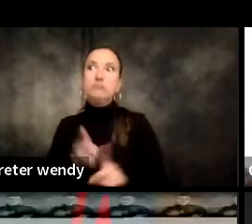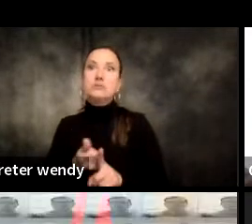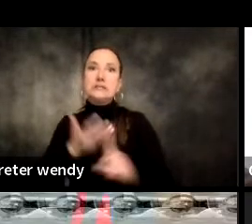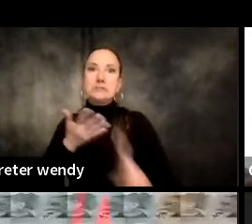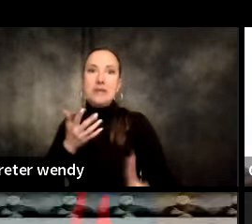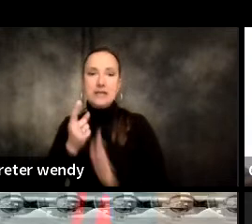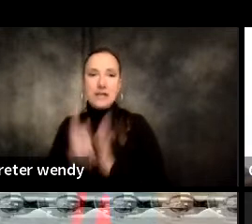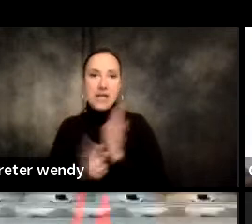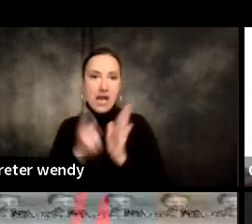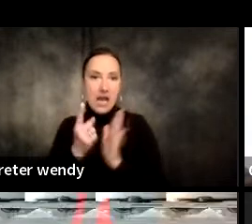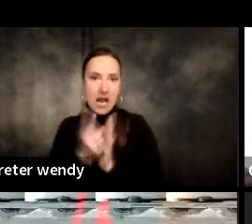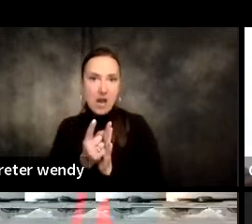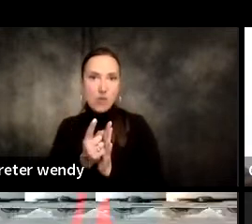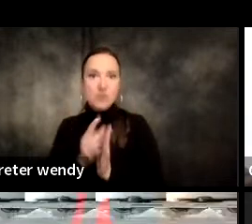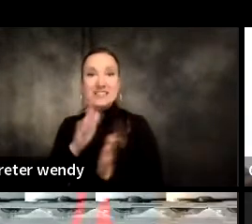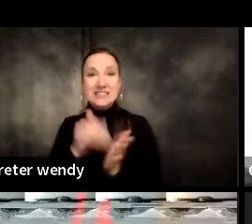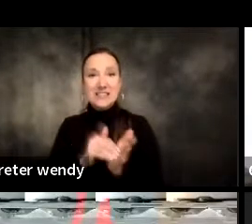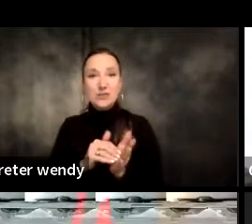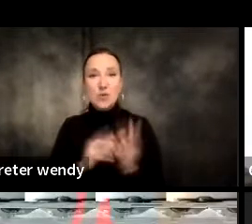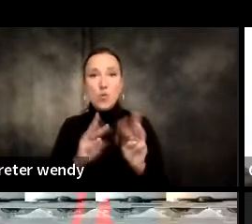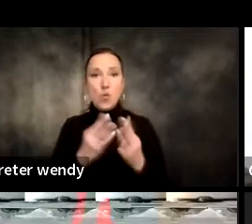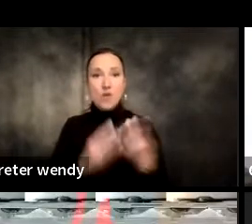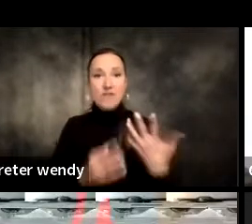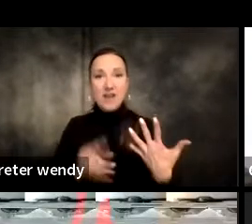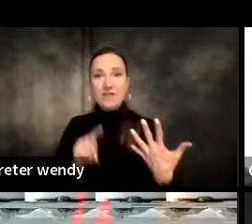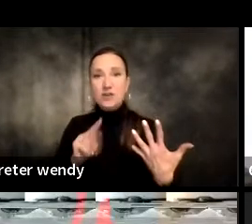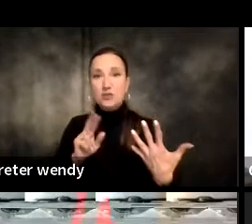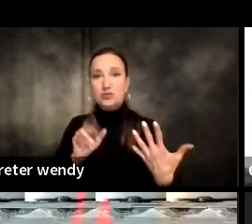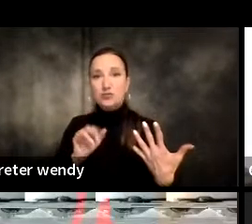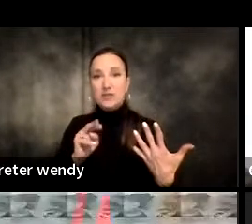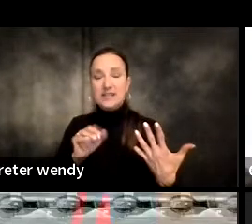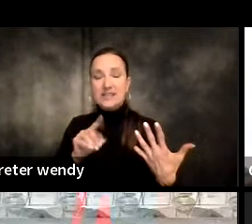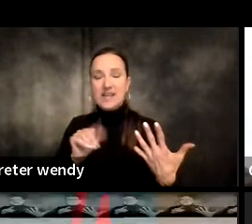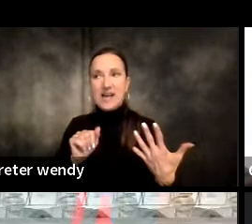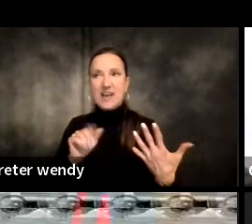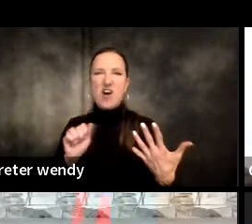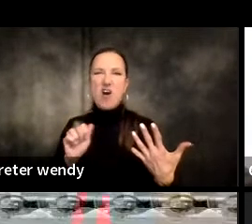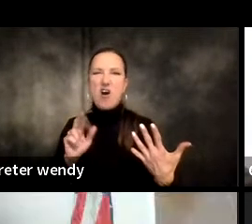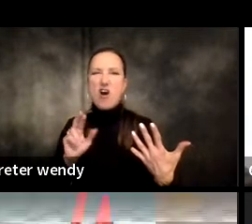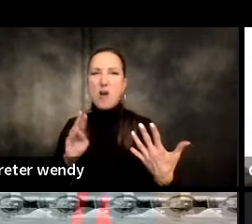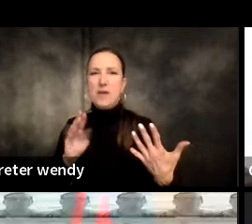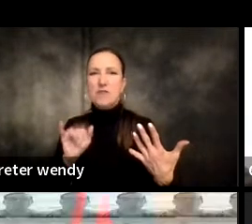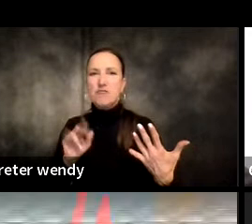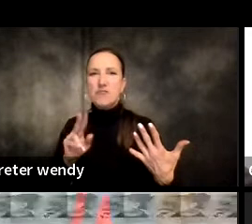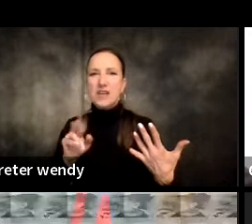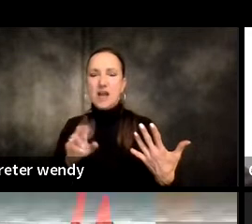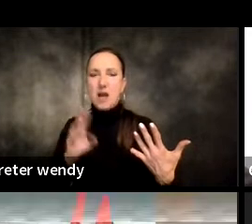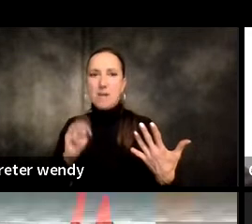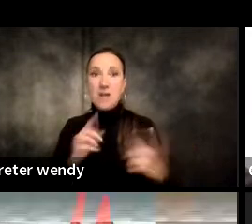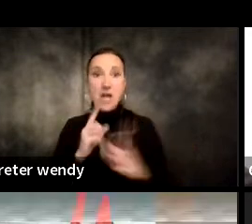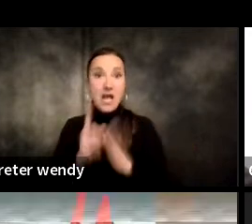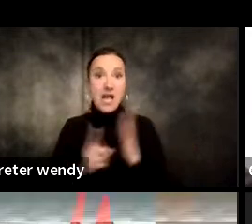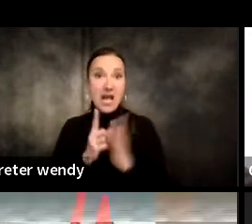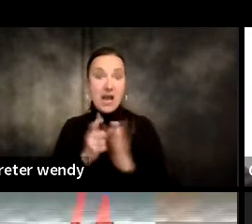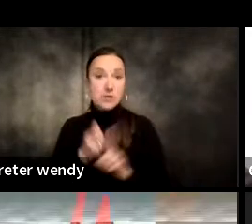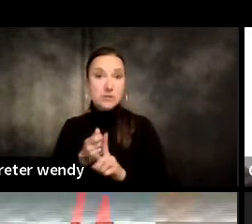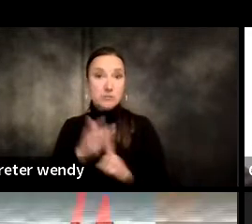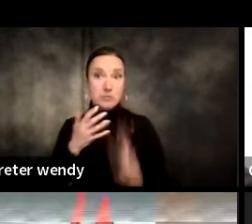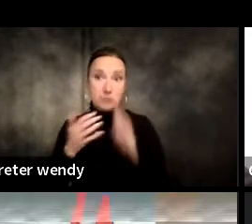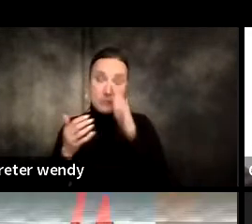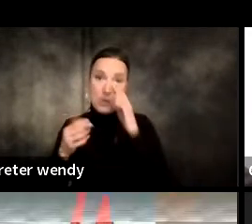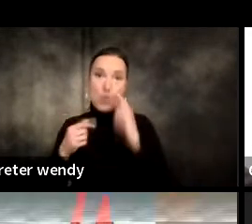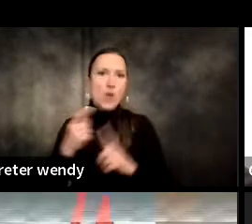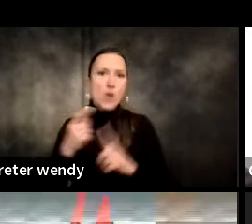at several of the centers in Ward 5, including Trinidad and Arboretum. In fact, Trinidad's hours will expand once the hypothermia